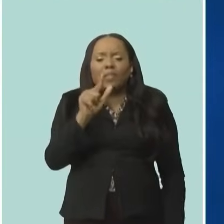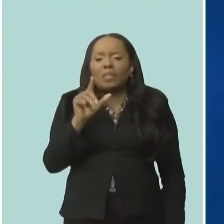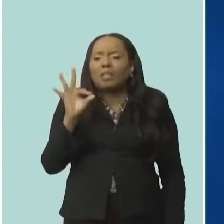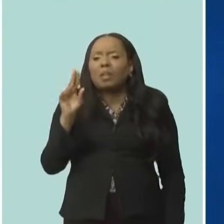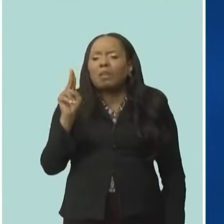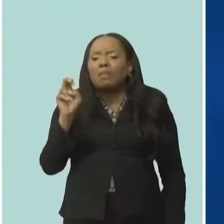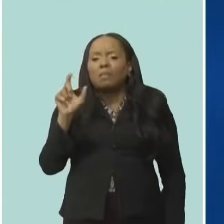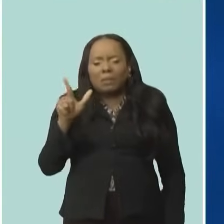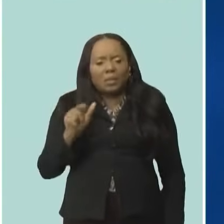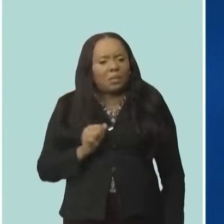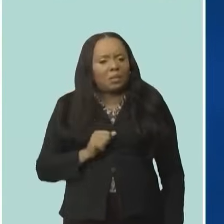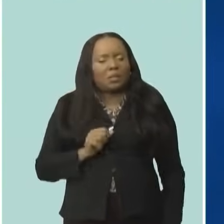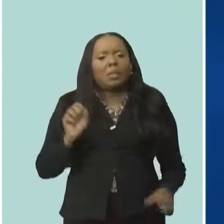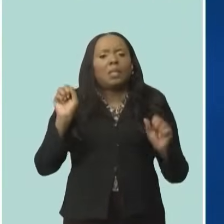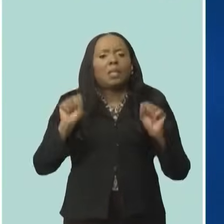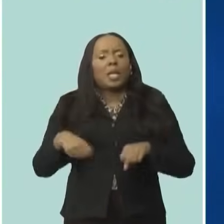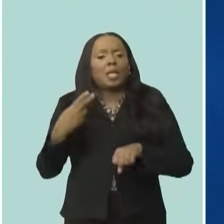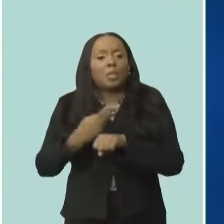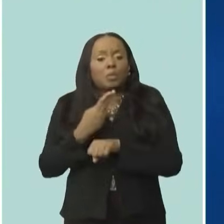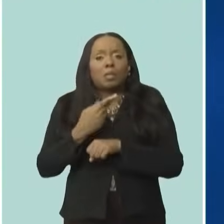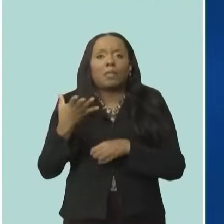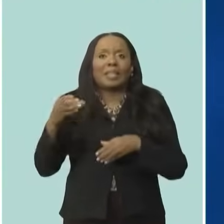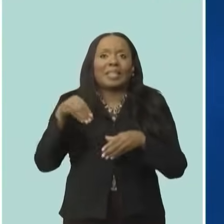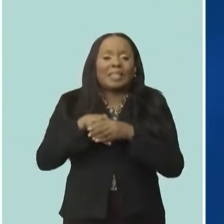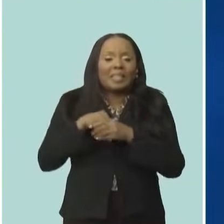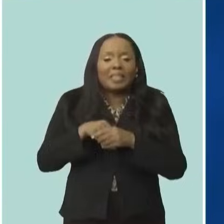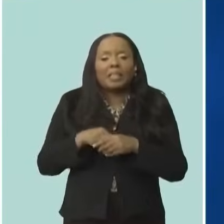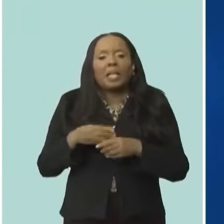investment opportunities for people. So the sun,